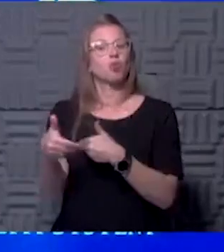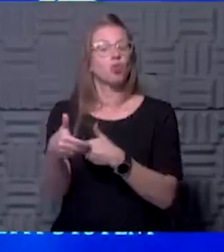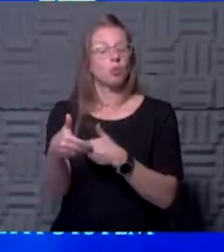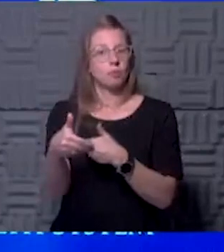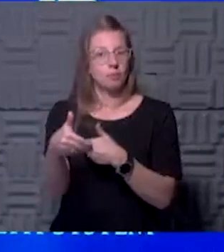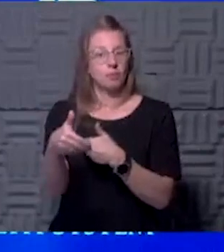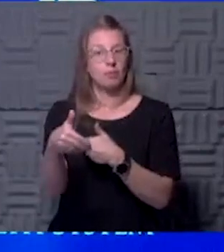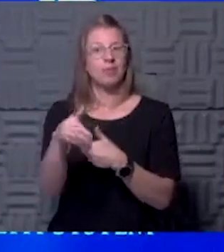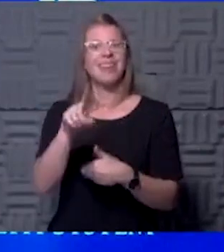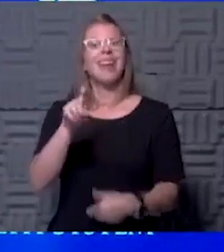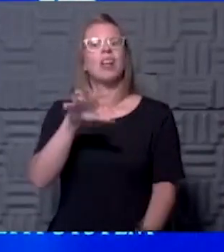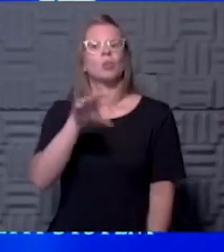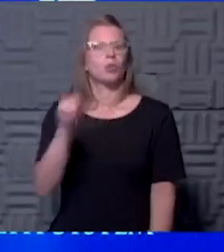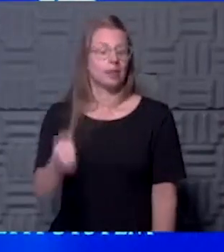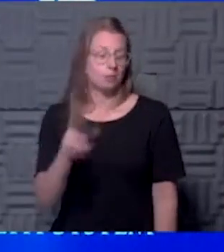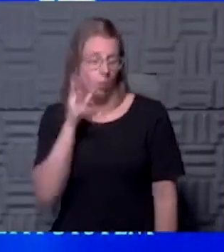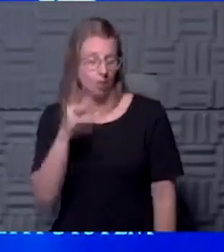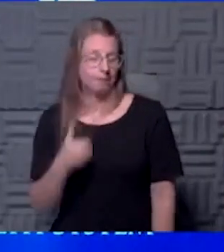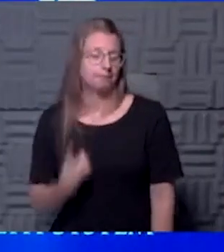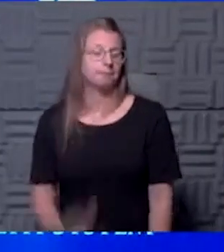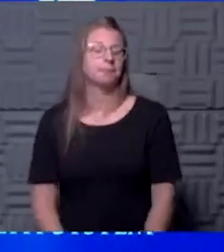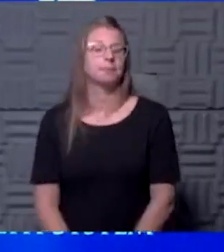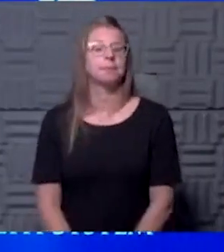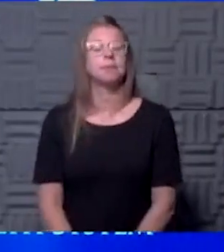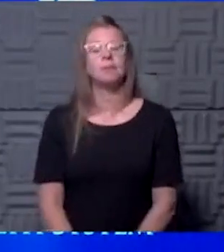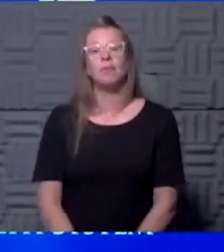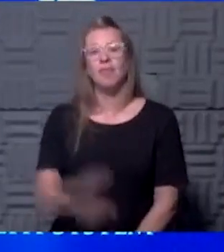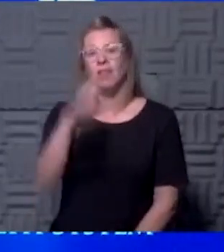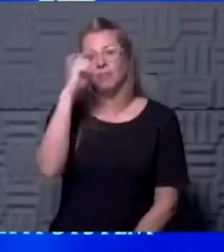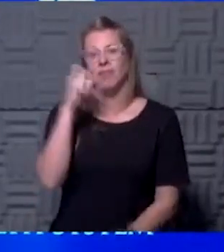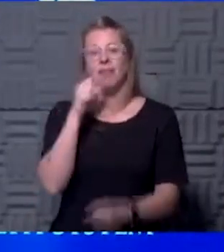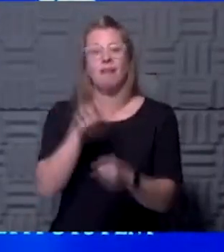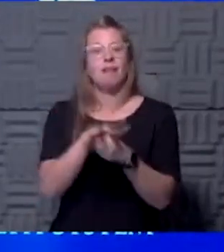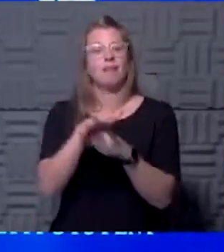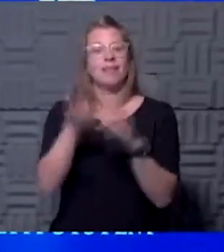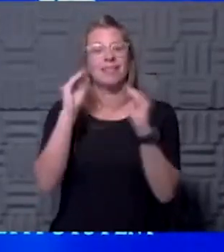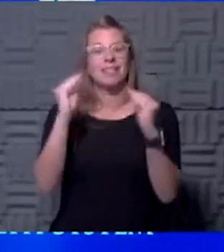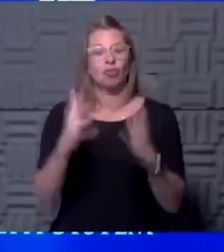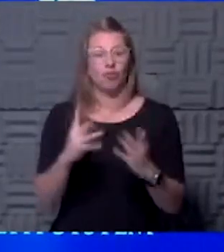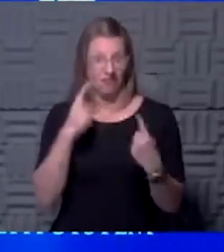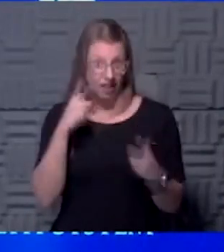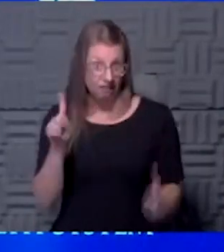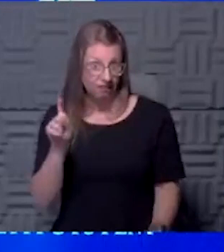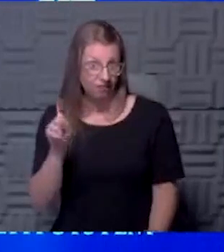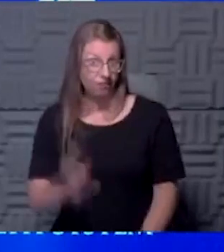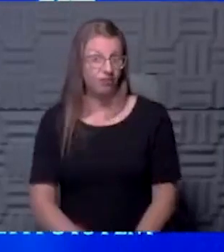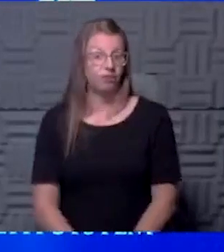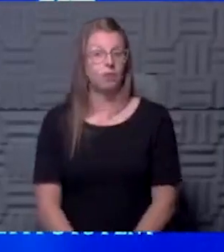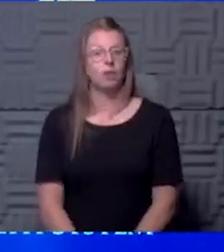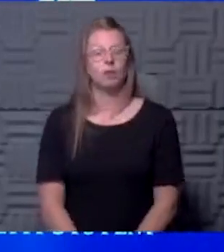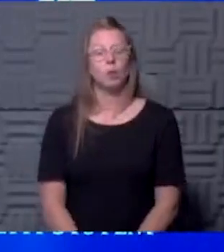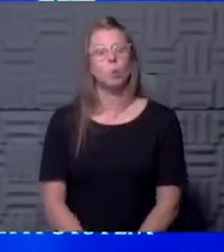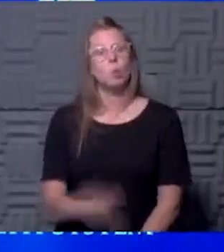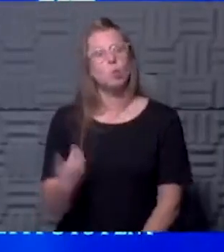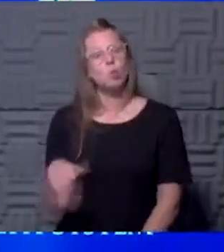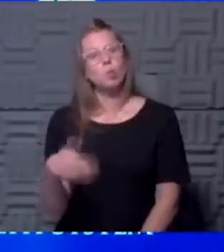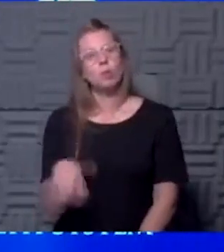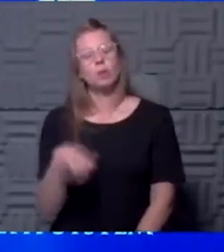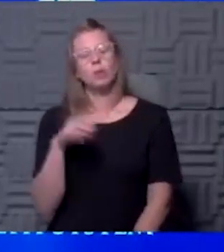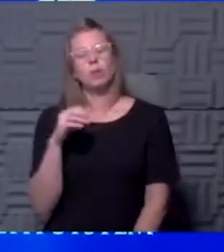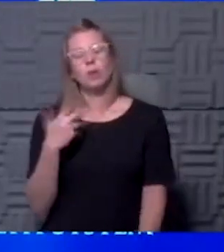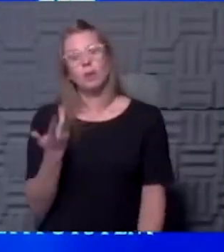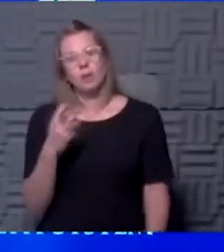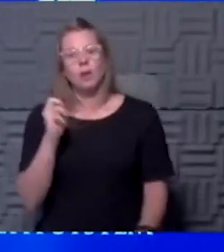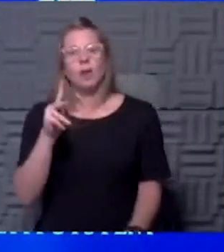be at 100% because they don't have enough teachers. Is that effective? Ouch! Oh man. Okay. All